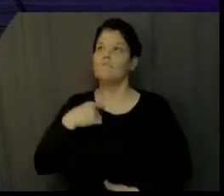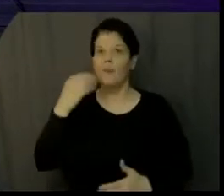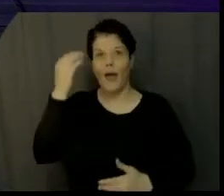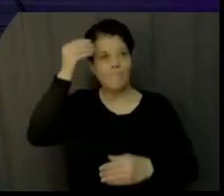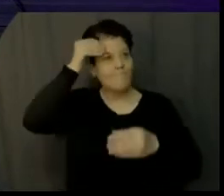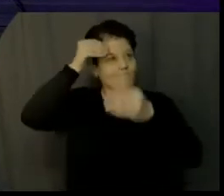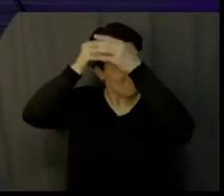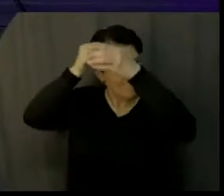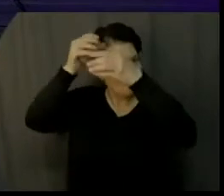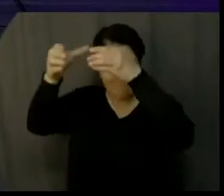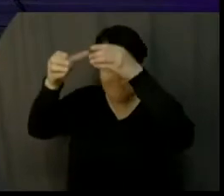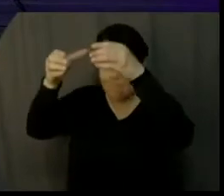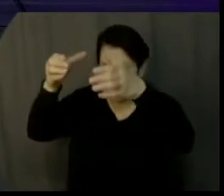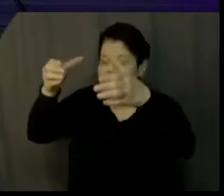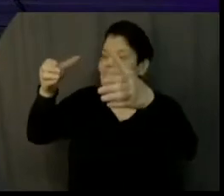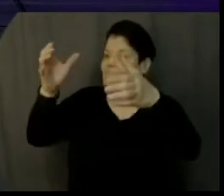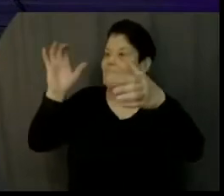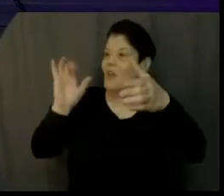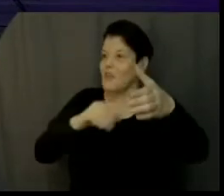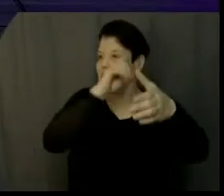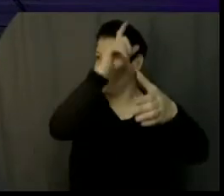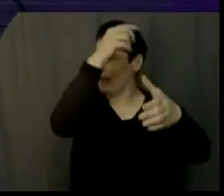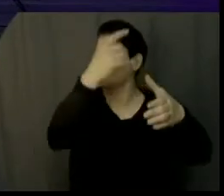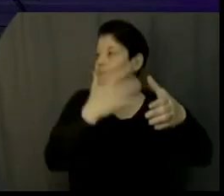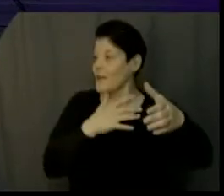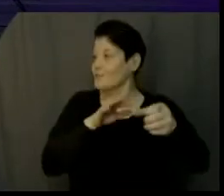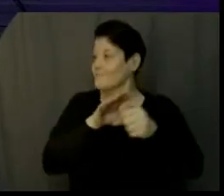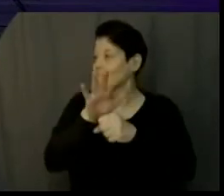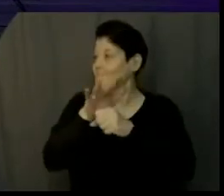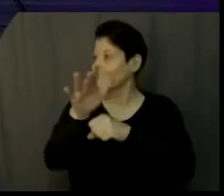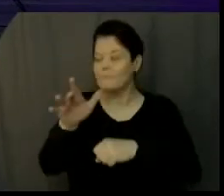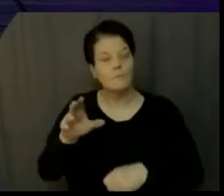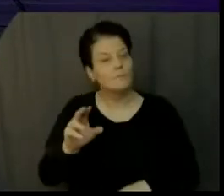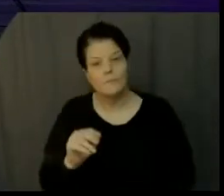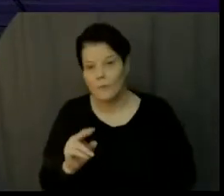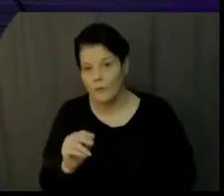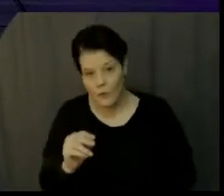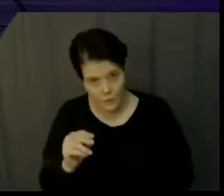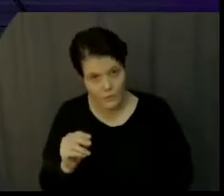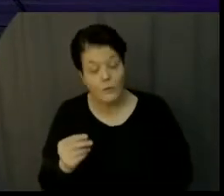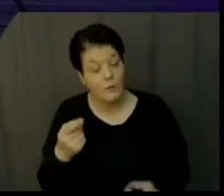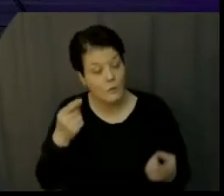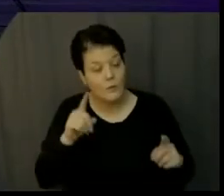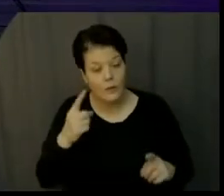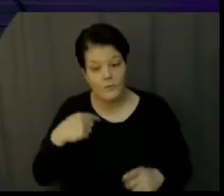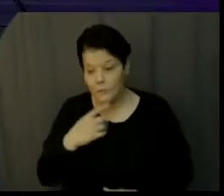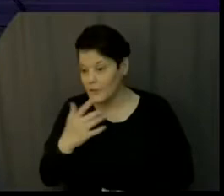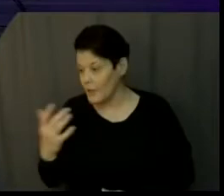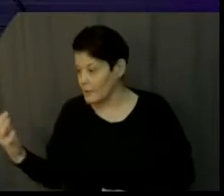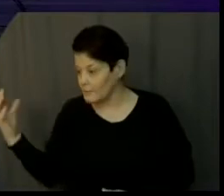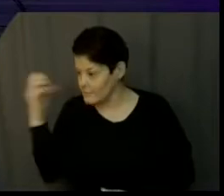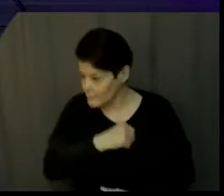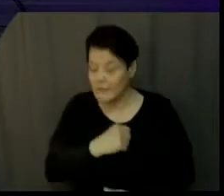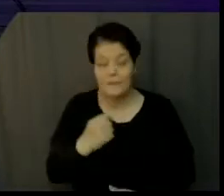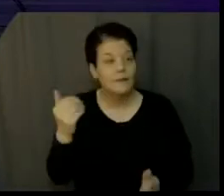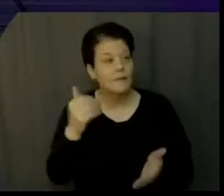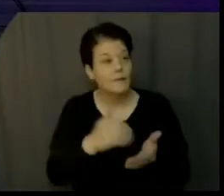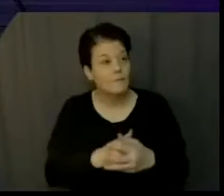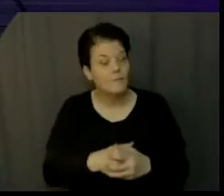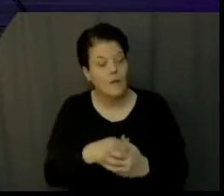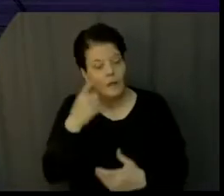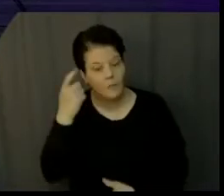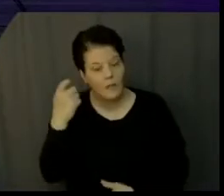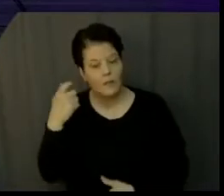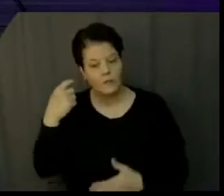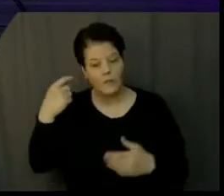people spend so much of their time and their lives learning and defending and arguing truths. And they argue that it's about right interpretation of the